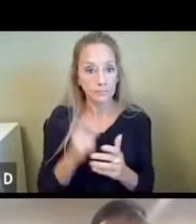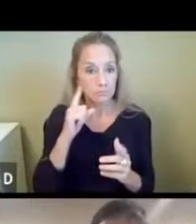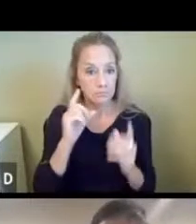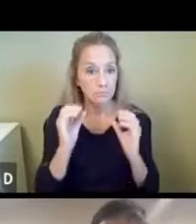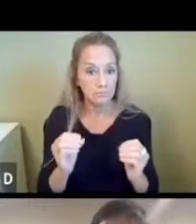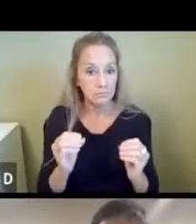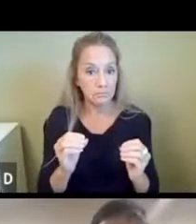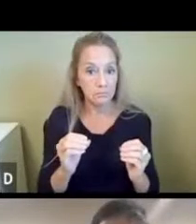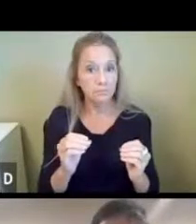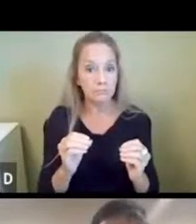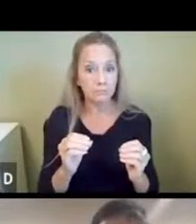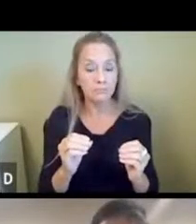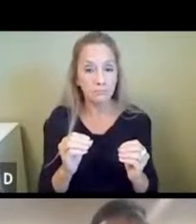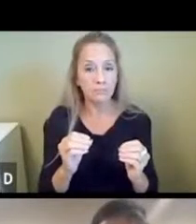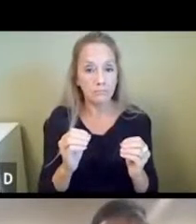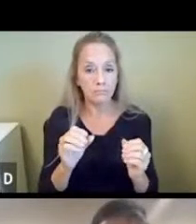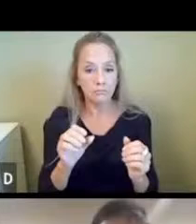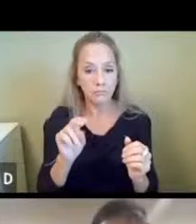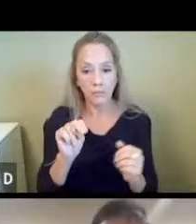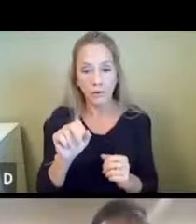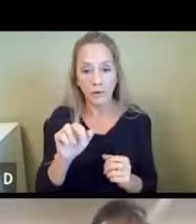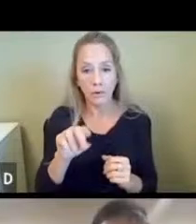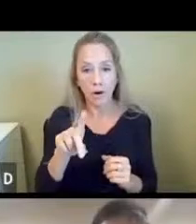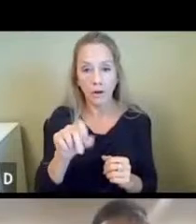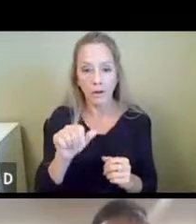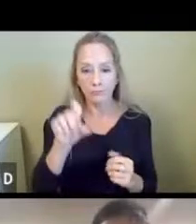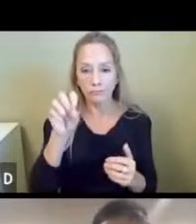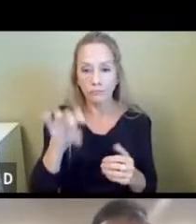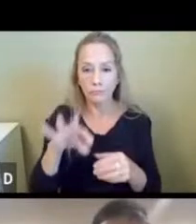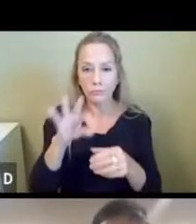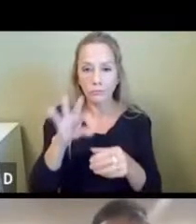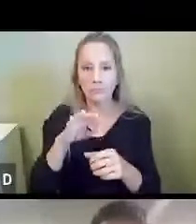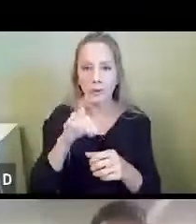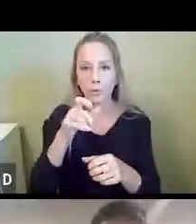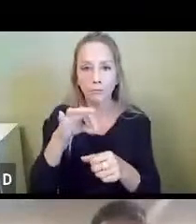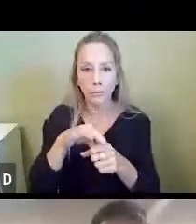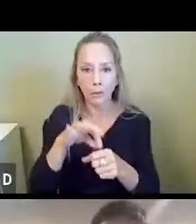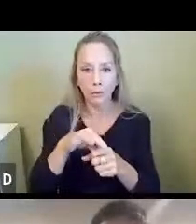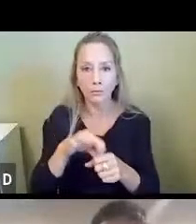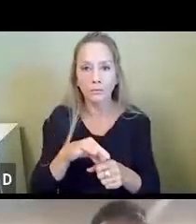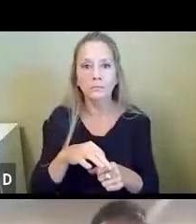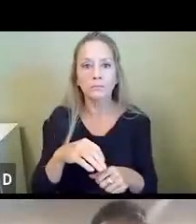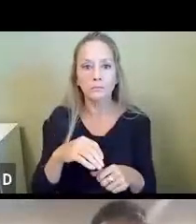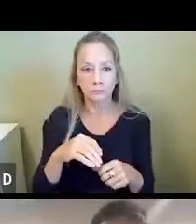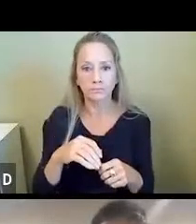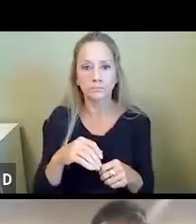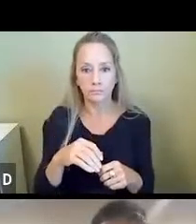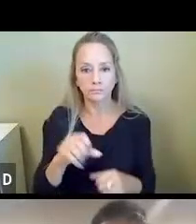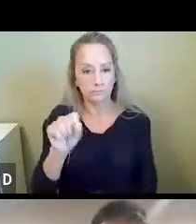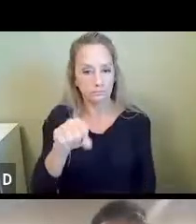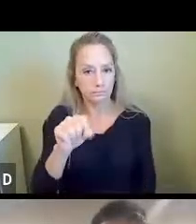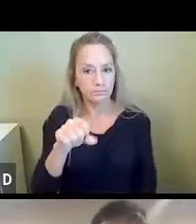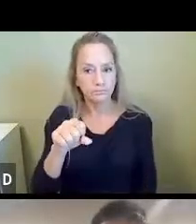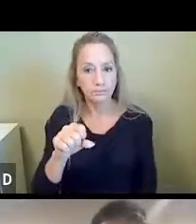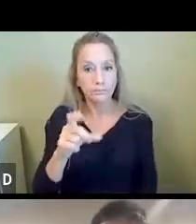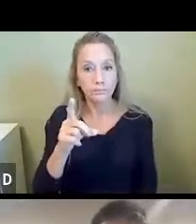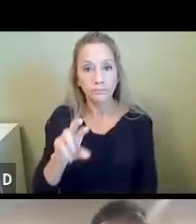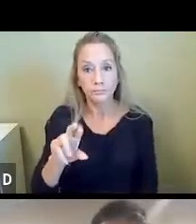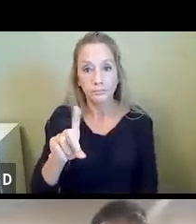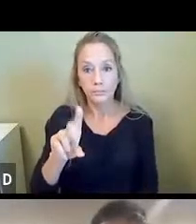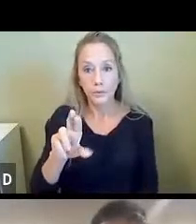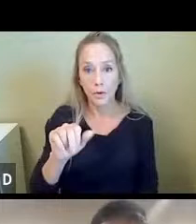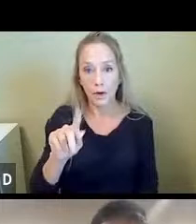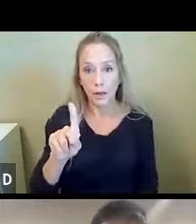Hearing none, if we're ready to vote, Nora, if you'll run through the roll call for us again, please. Certainly. Dr.